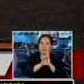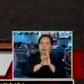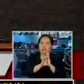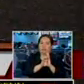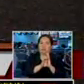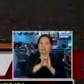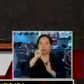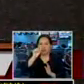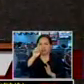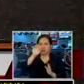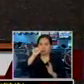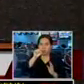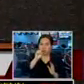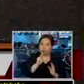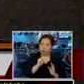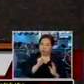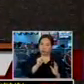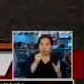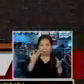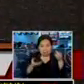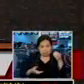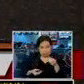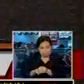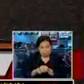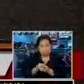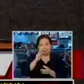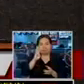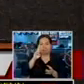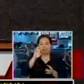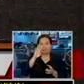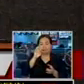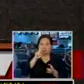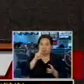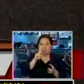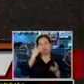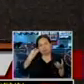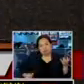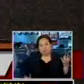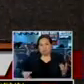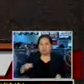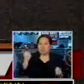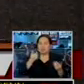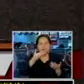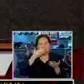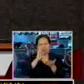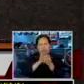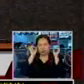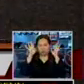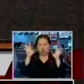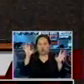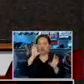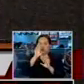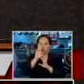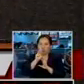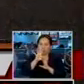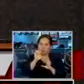treason, bribery, graft and corruption, other high crimes, and betrayal of